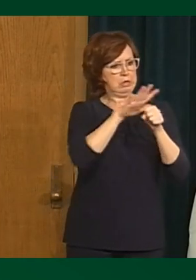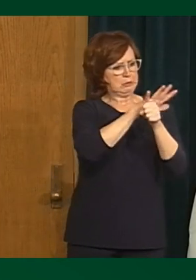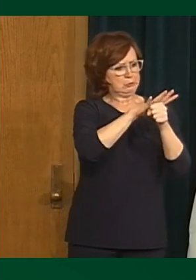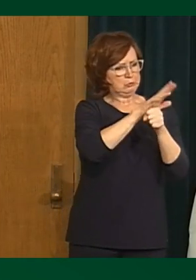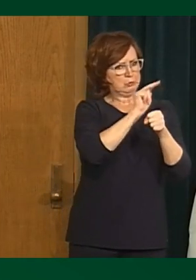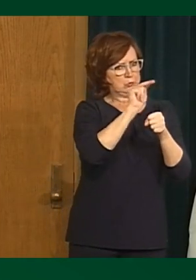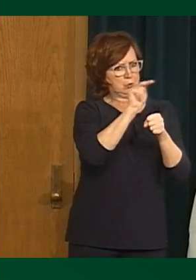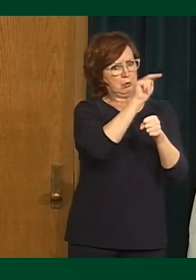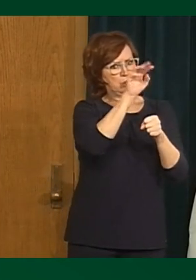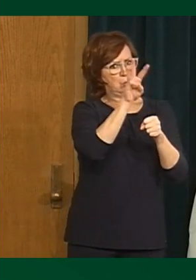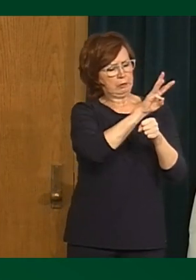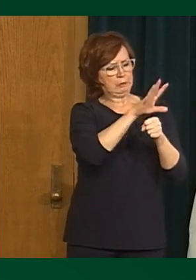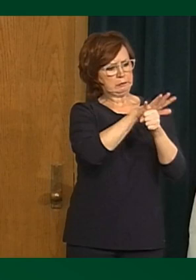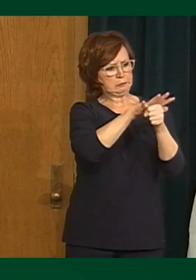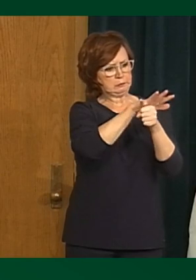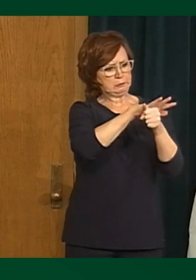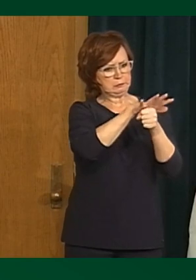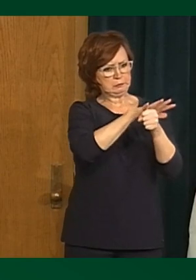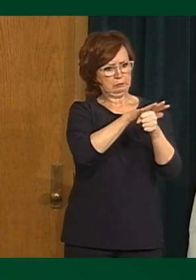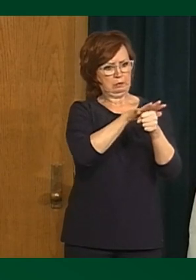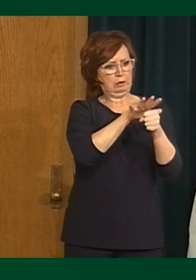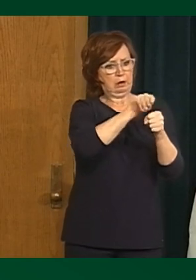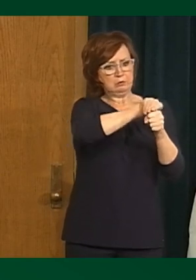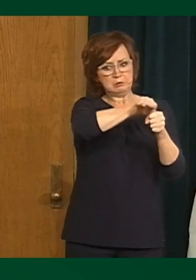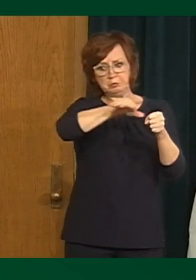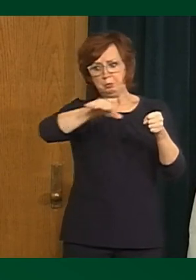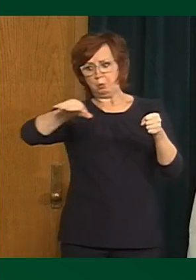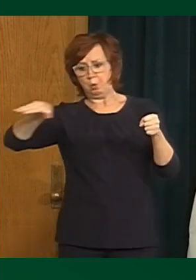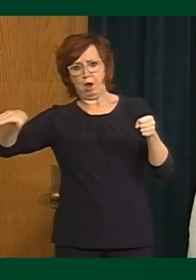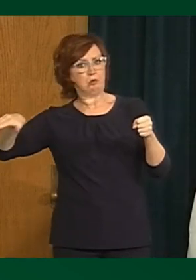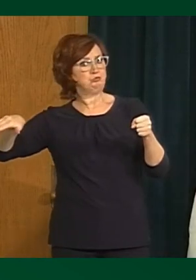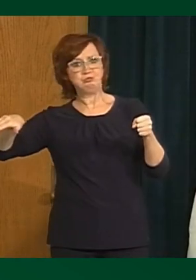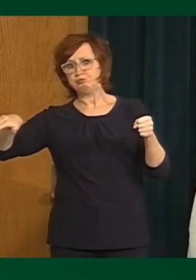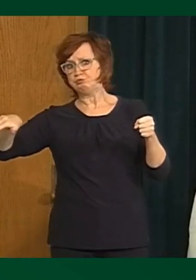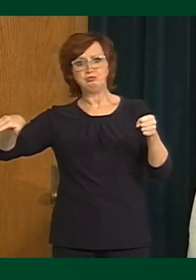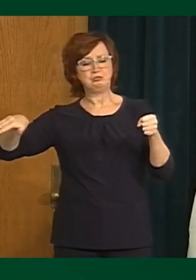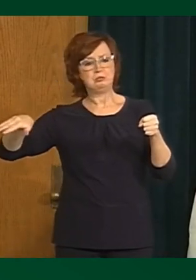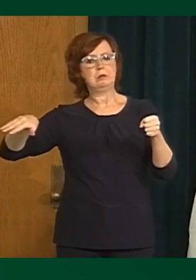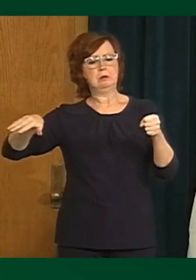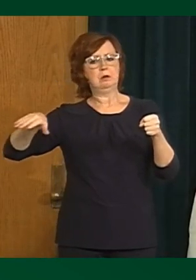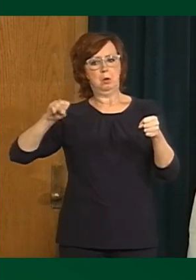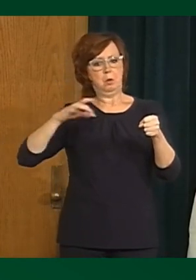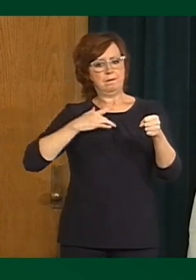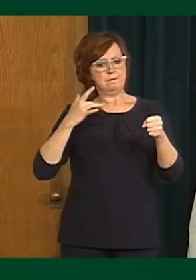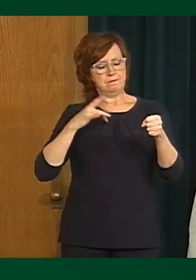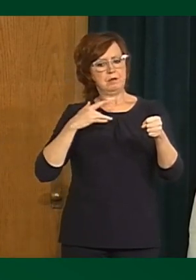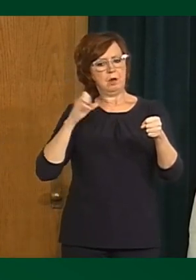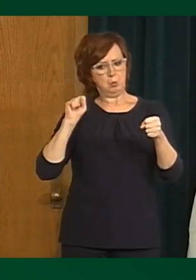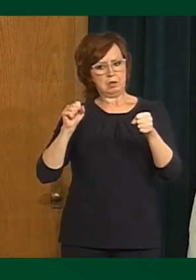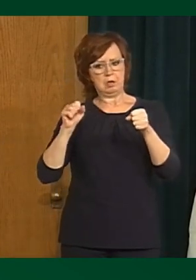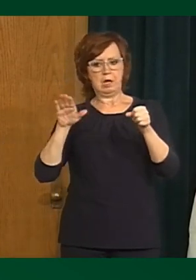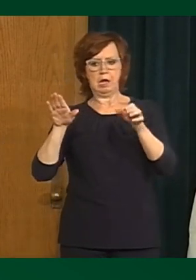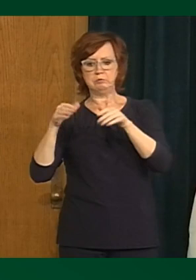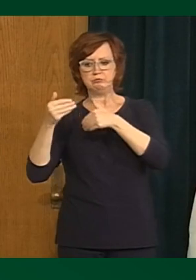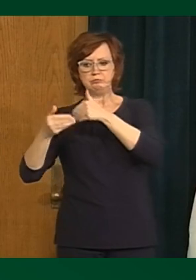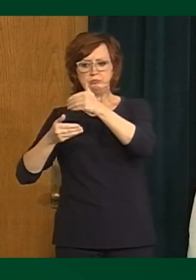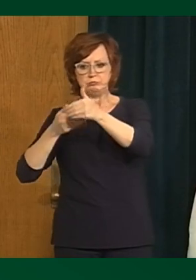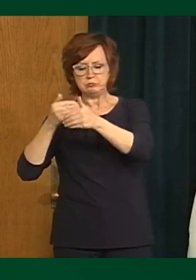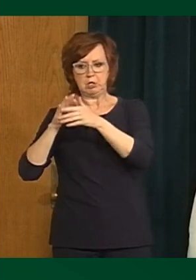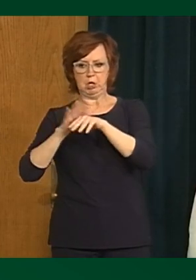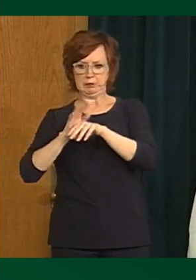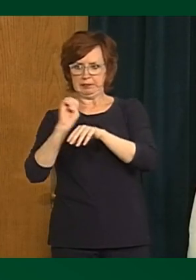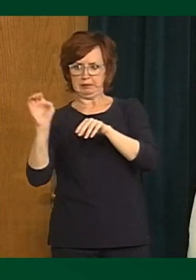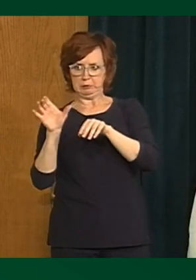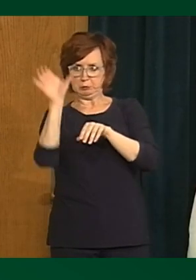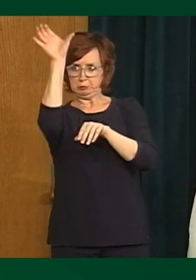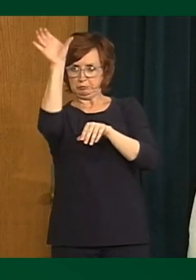that will also be rescinded. And again, we have to recognize that these kind of steps may be required anywhere